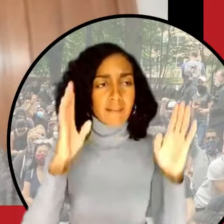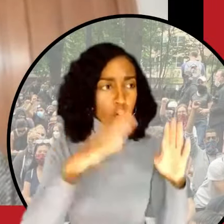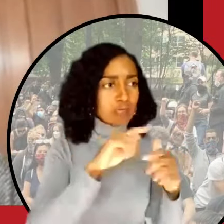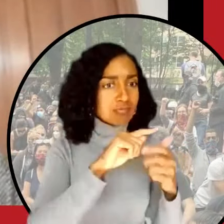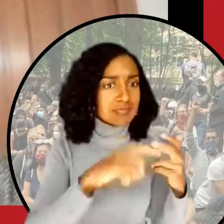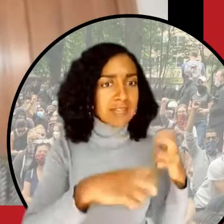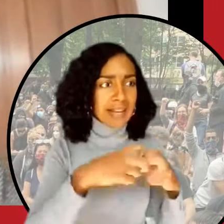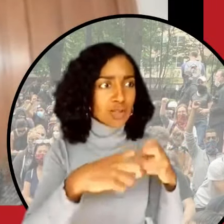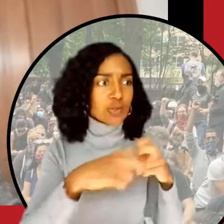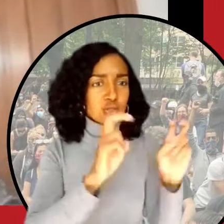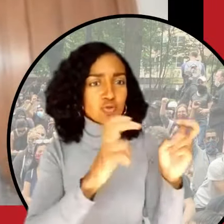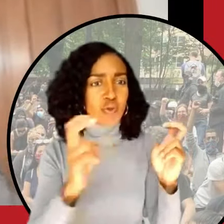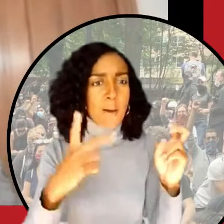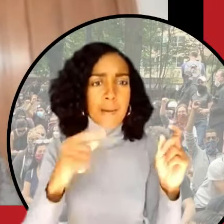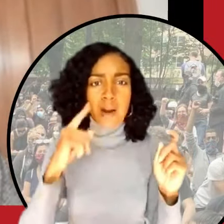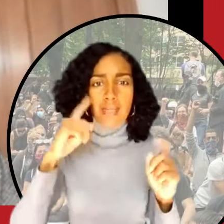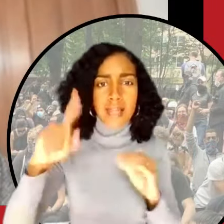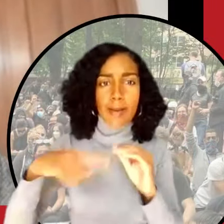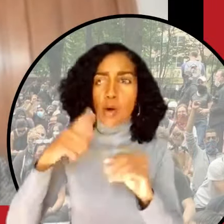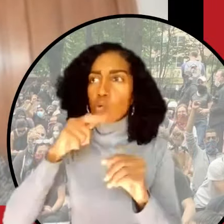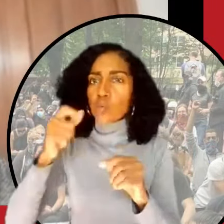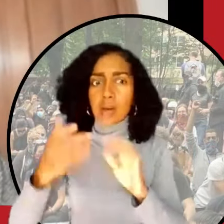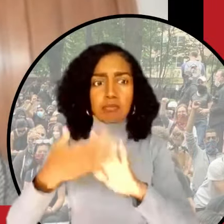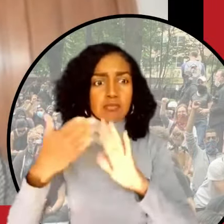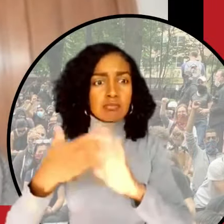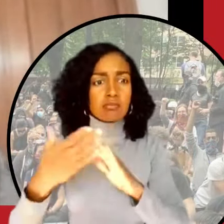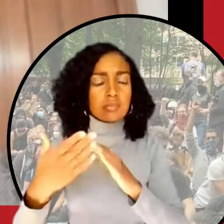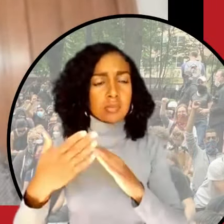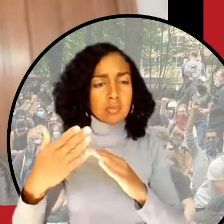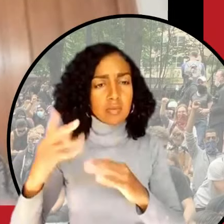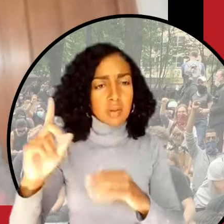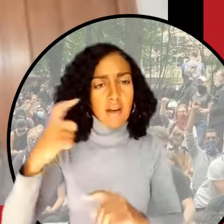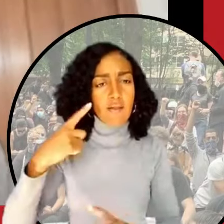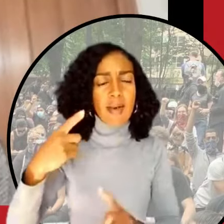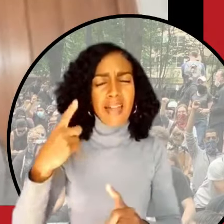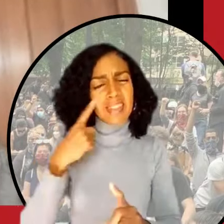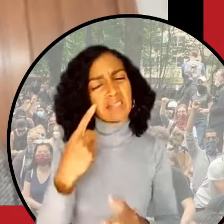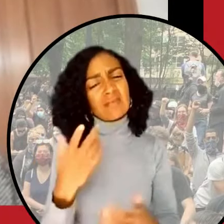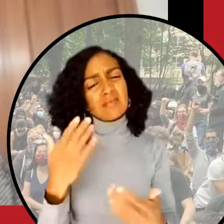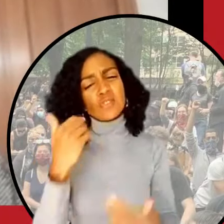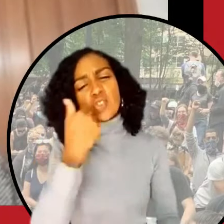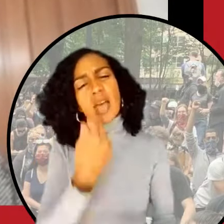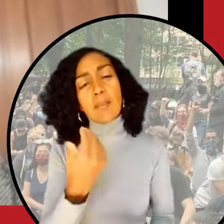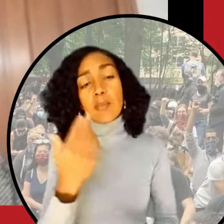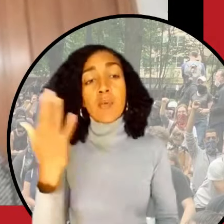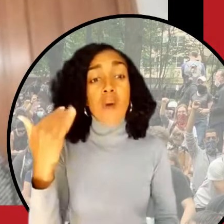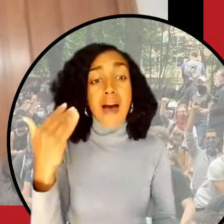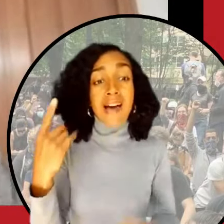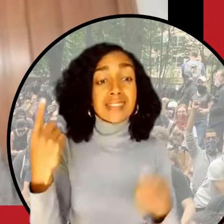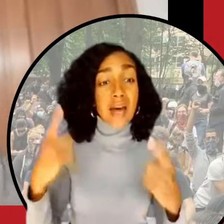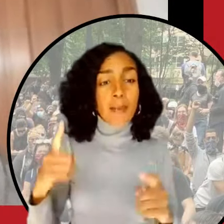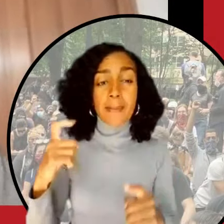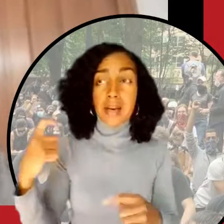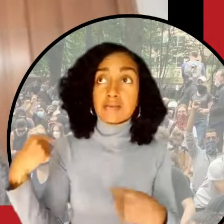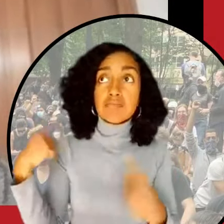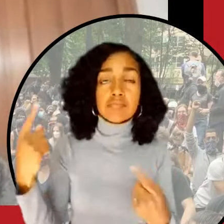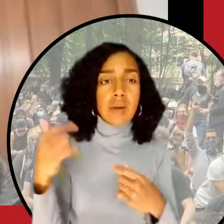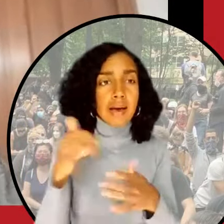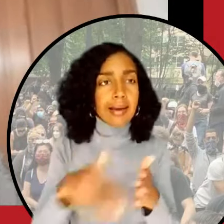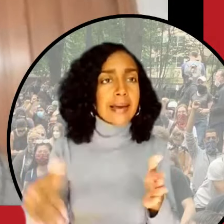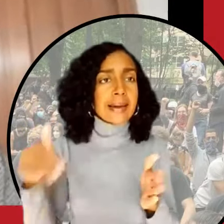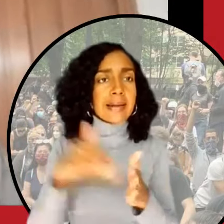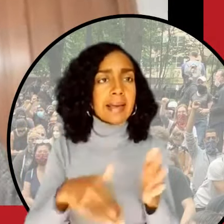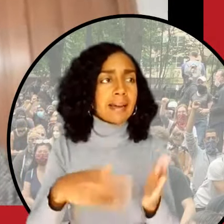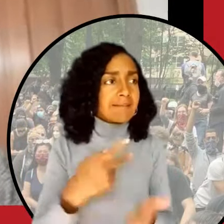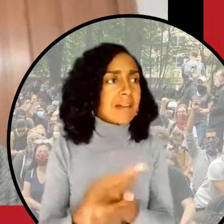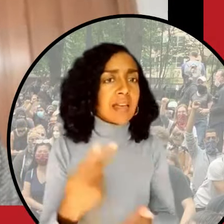I think that's a shame. I think it comes from a history of defeat, of not seeing the possibilities of being